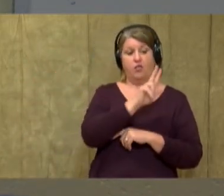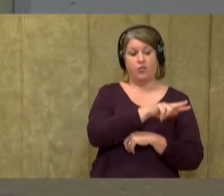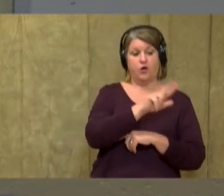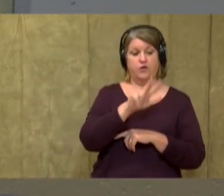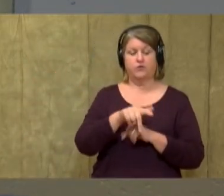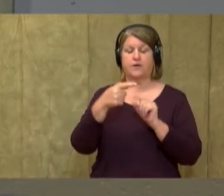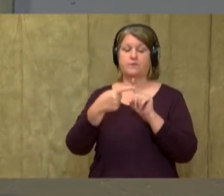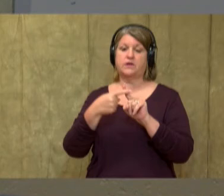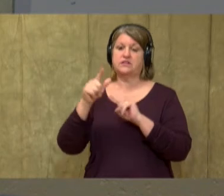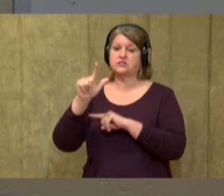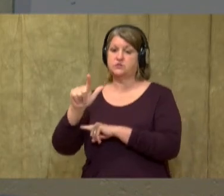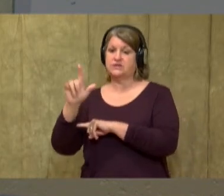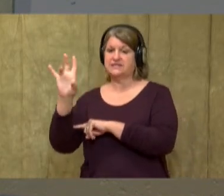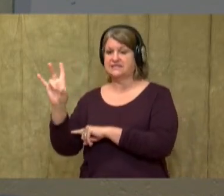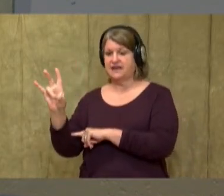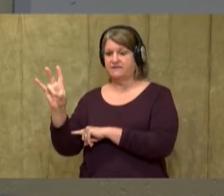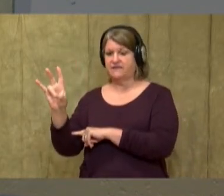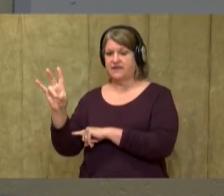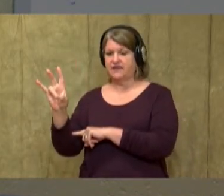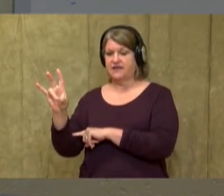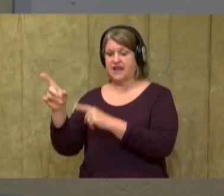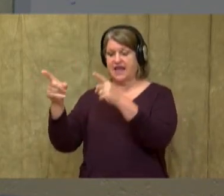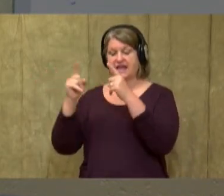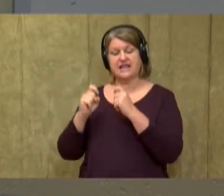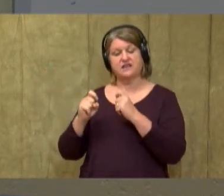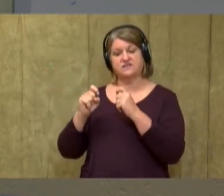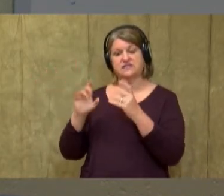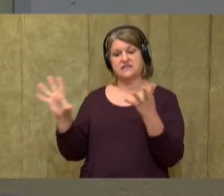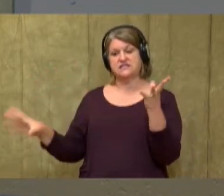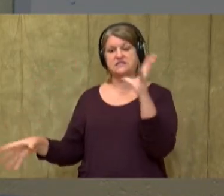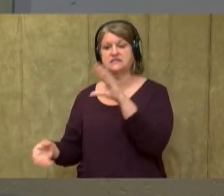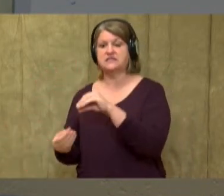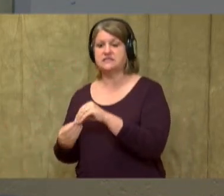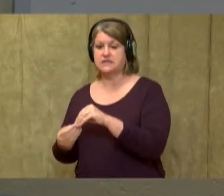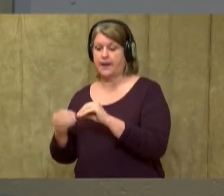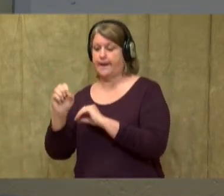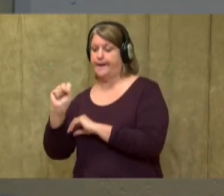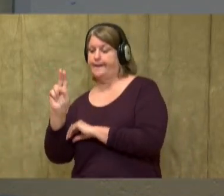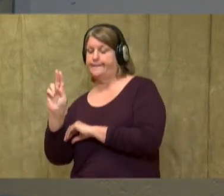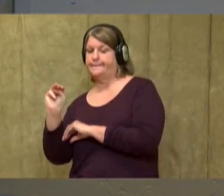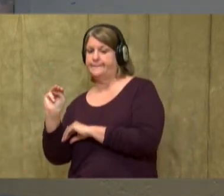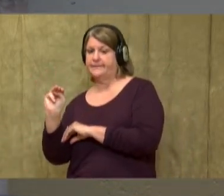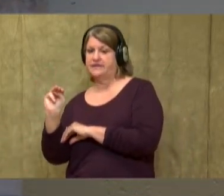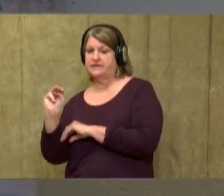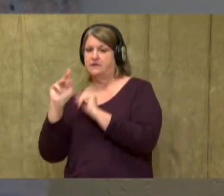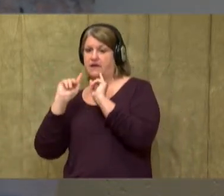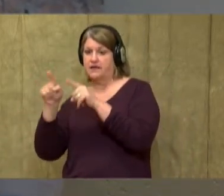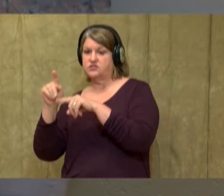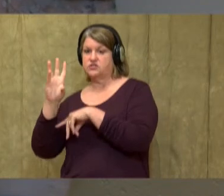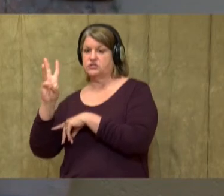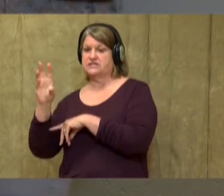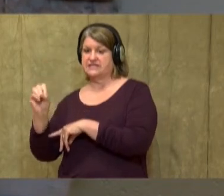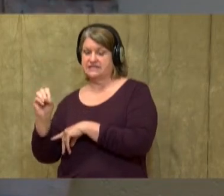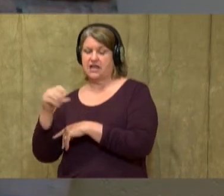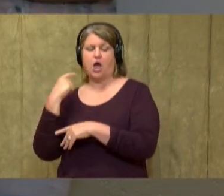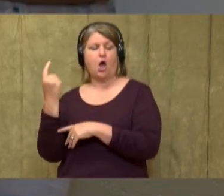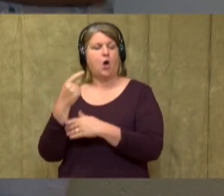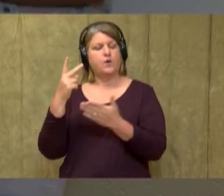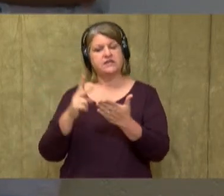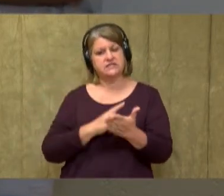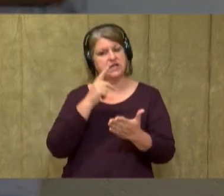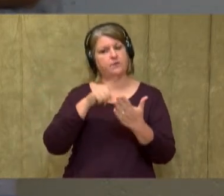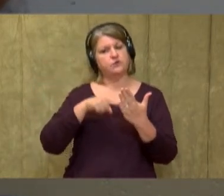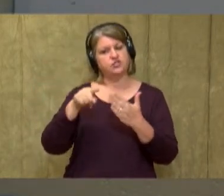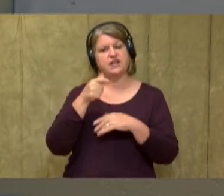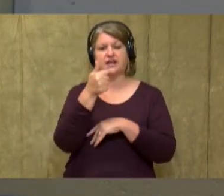33 plus 27 gives us the sum 60. Always double check yourself. So if